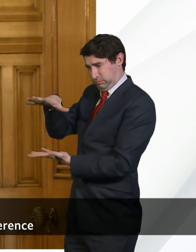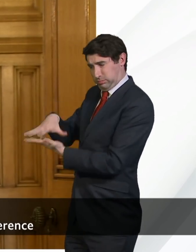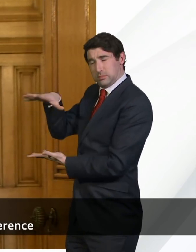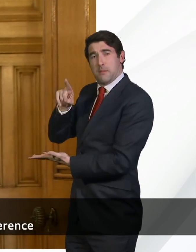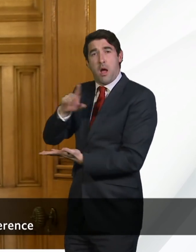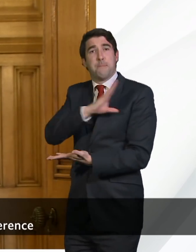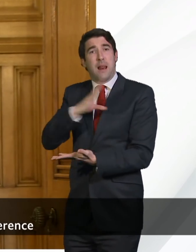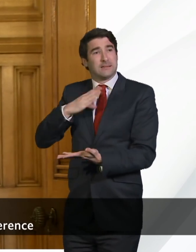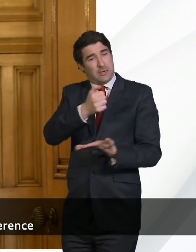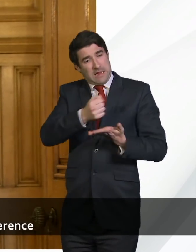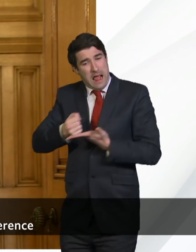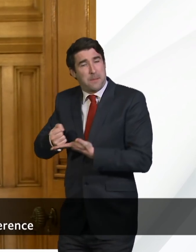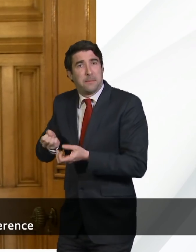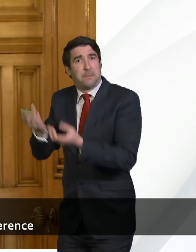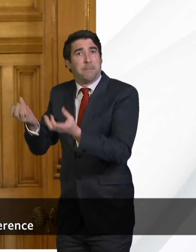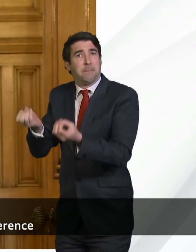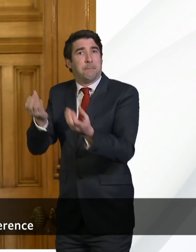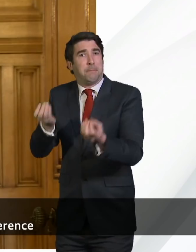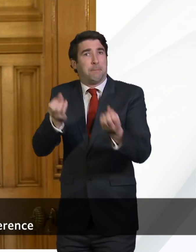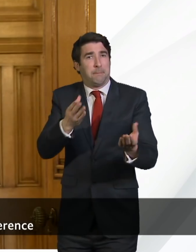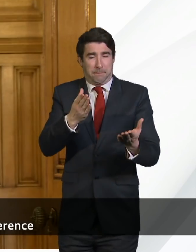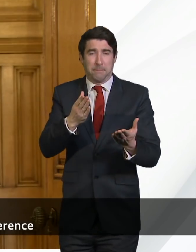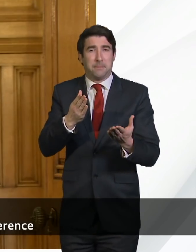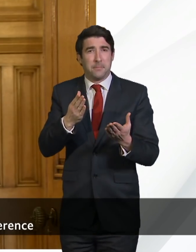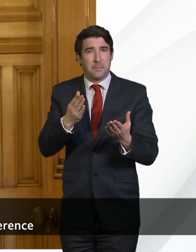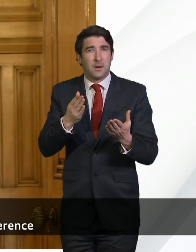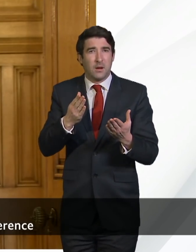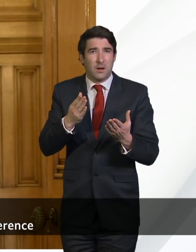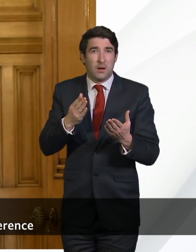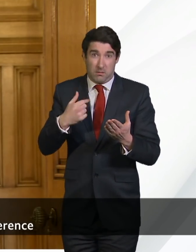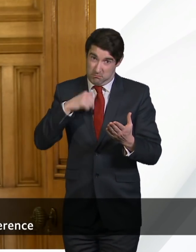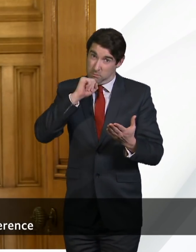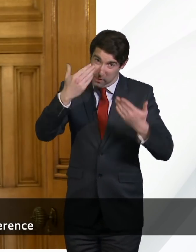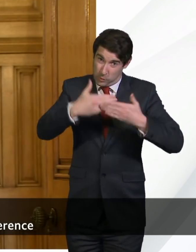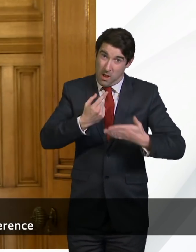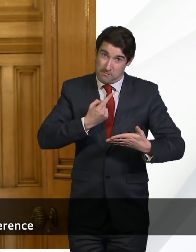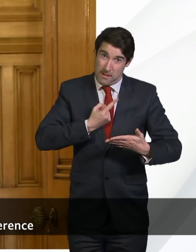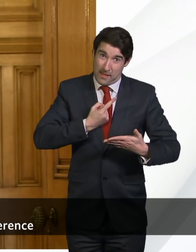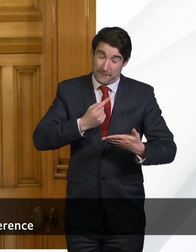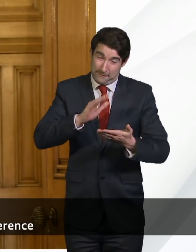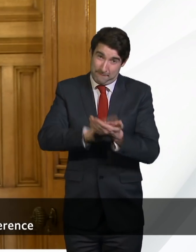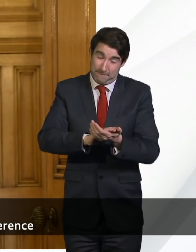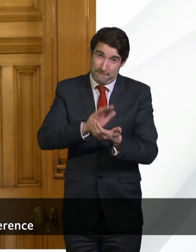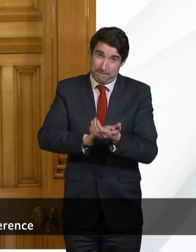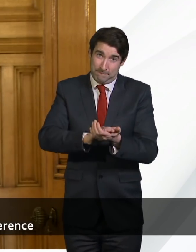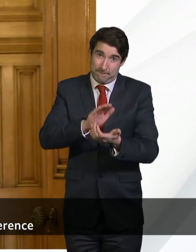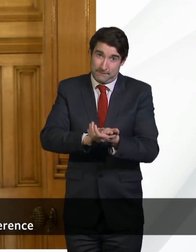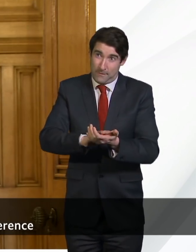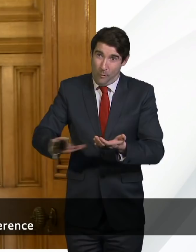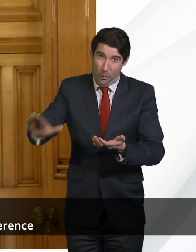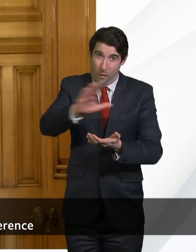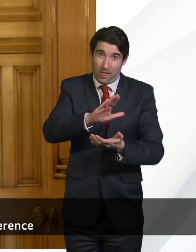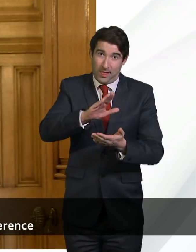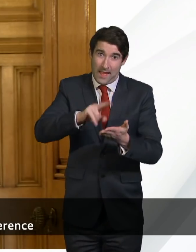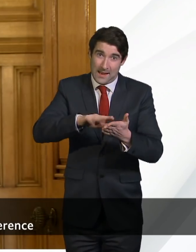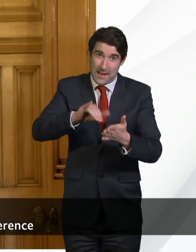involved where that's appropriate. I'll be taking part in the clap for carers this evening, and you're right, there will be a moment where we look at how